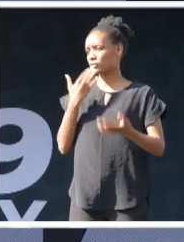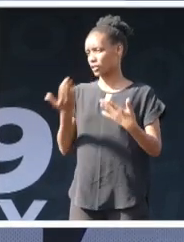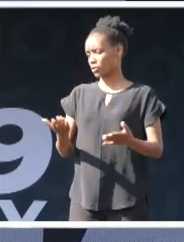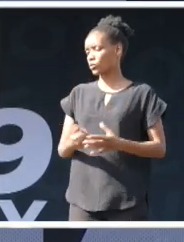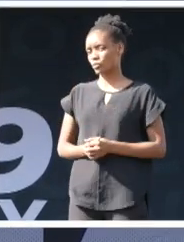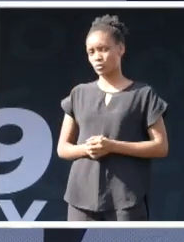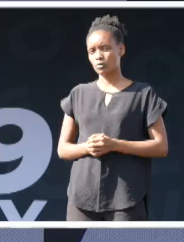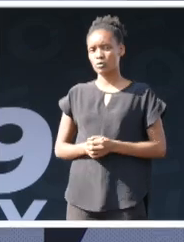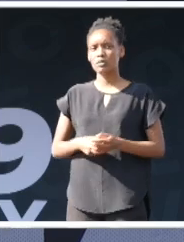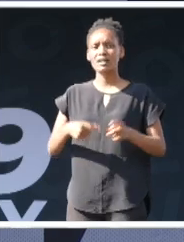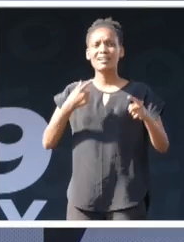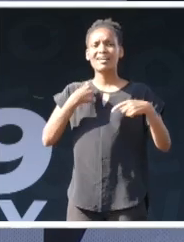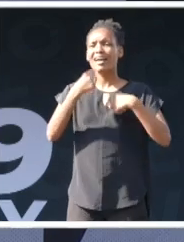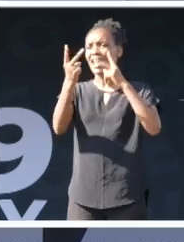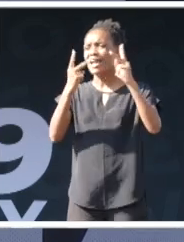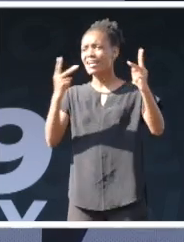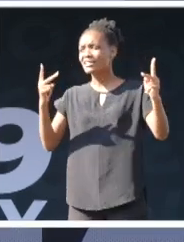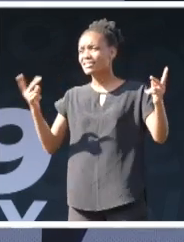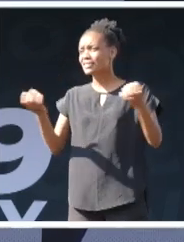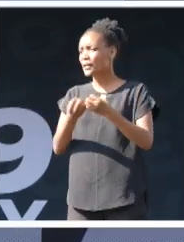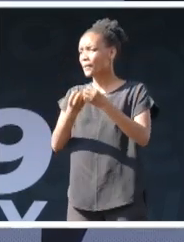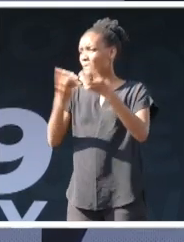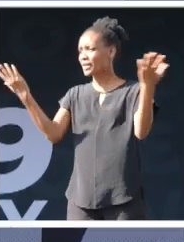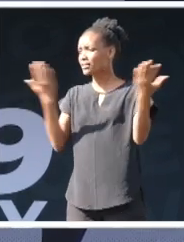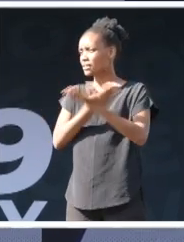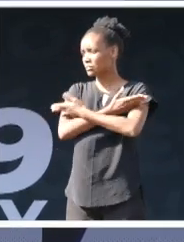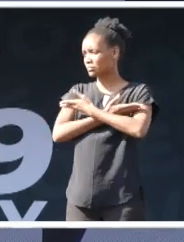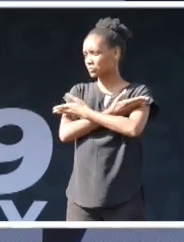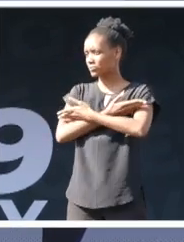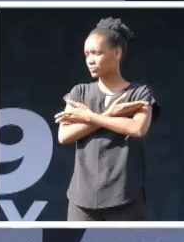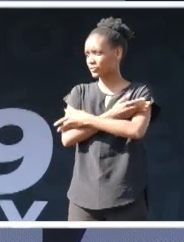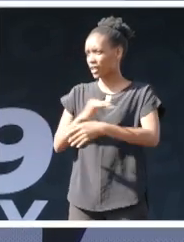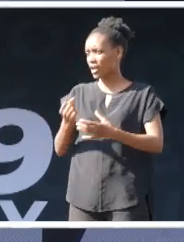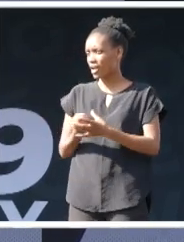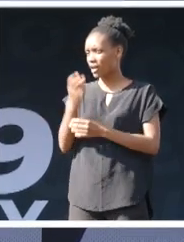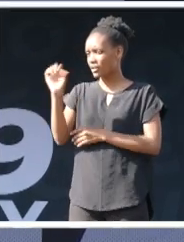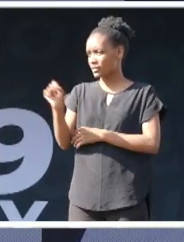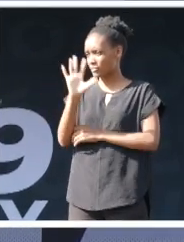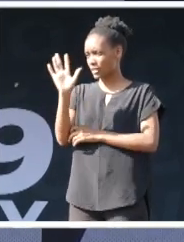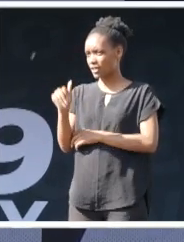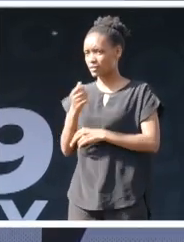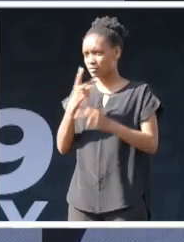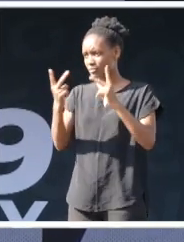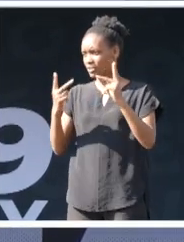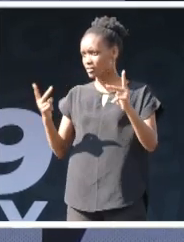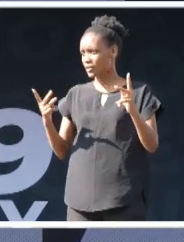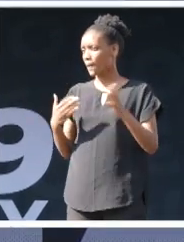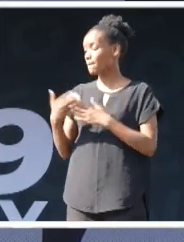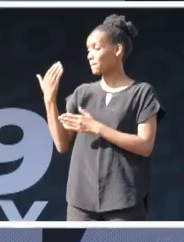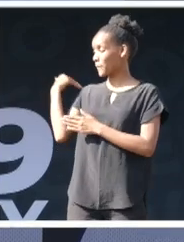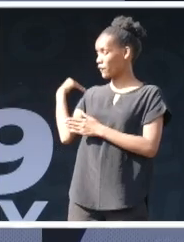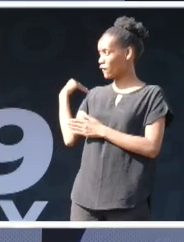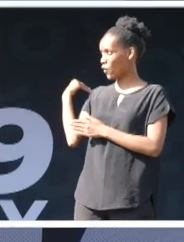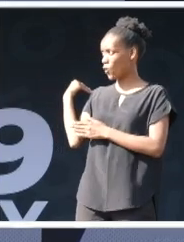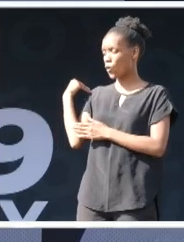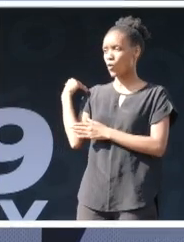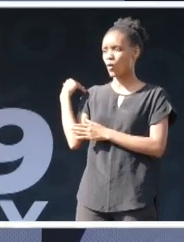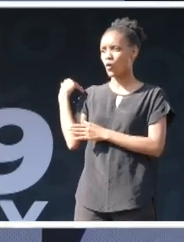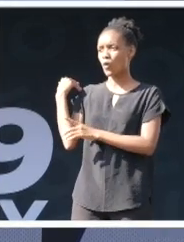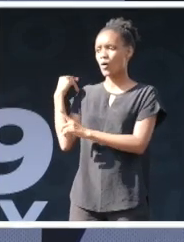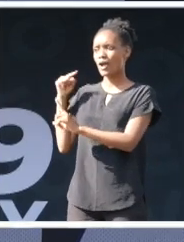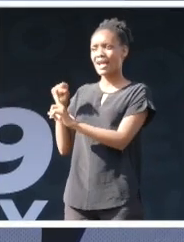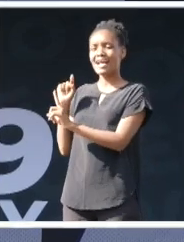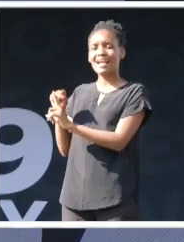And I see many of you wearing the RISE Mzansi t-shirt. Earlier on, I saw someone wearing the very first